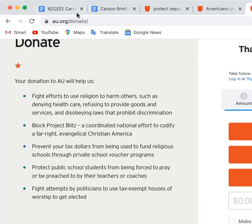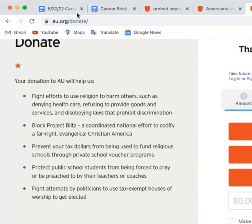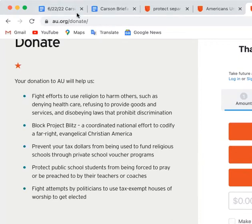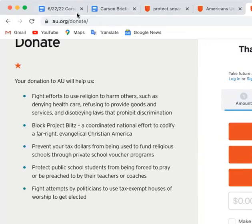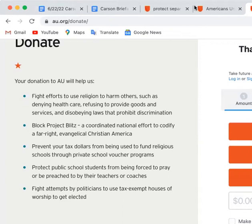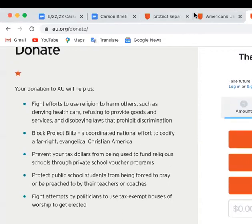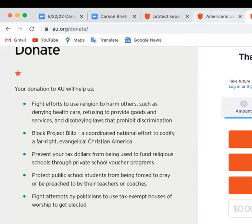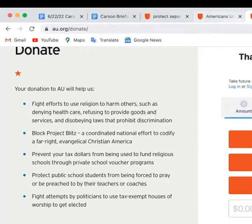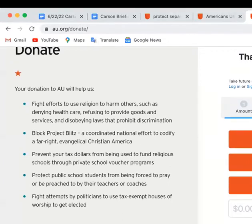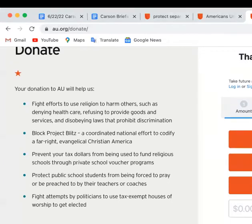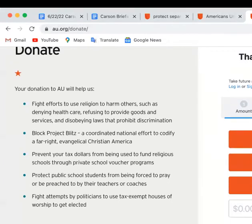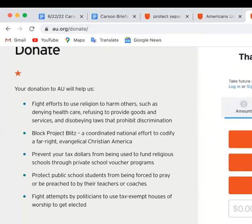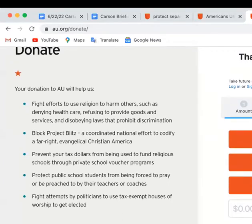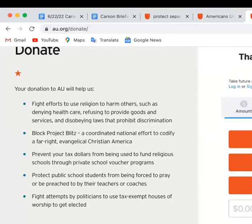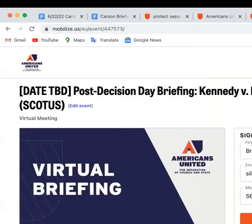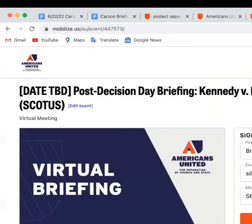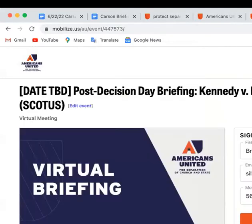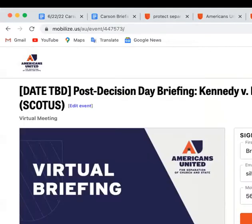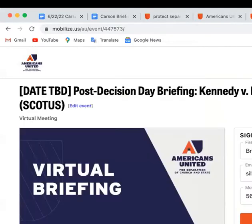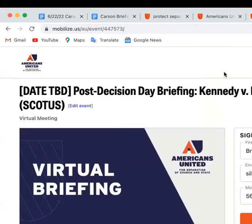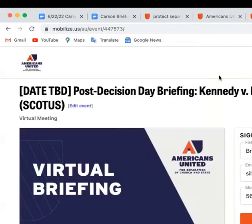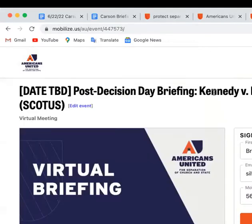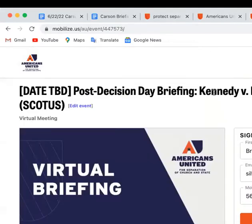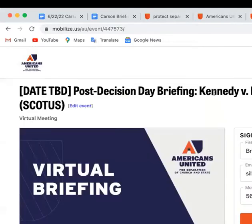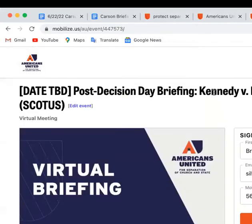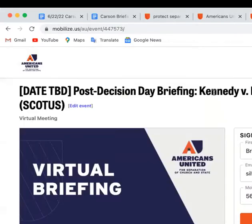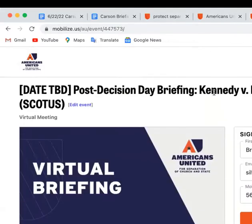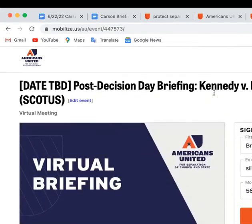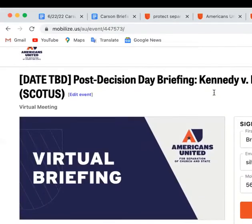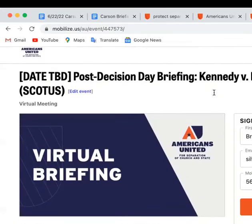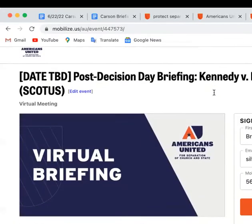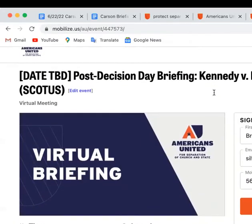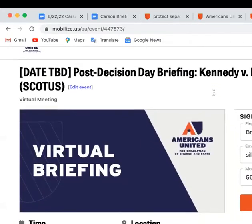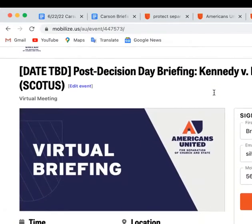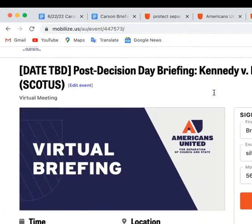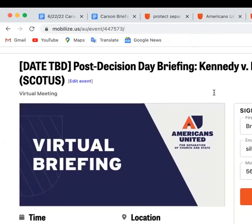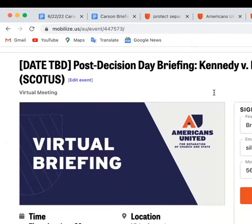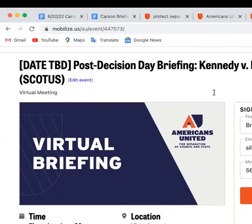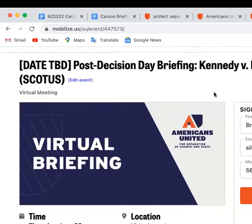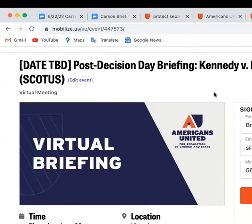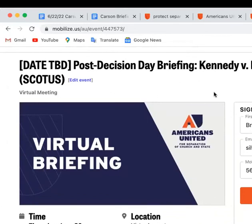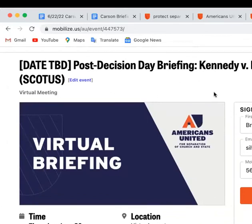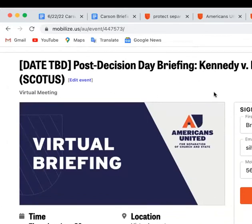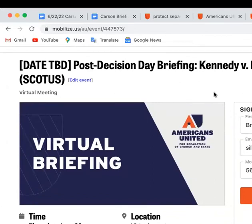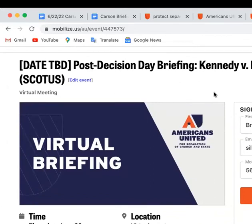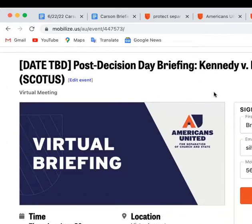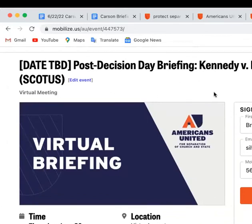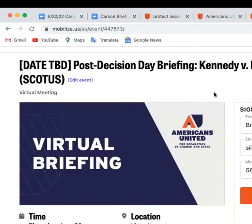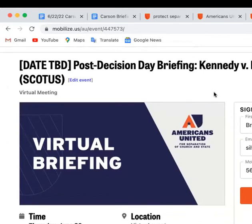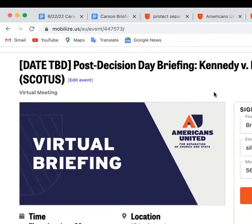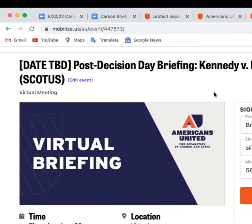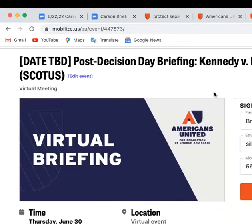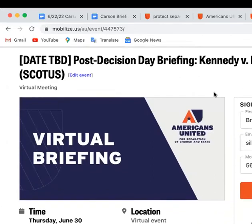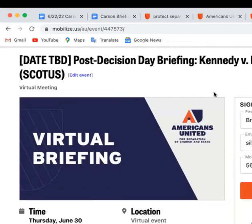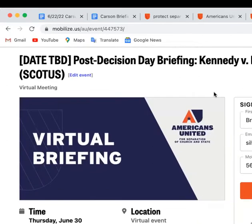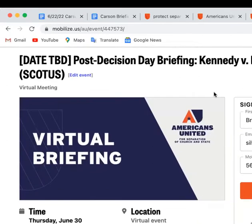two pieces, we'll be doing another one of these briefings the day after our other case at the Supreme Court, Kennedy v.